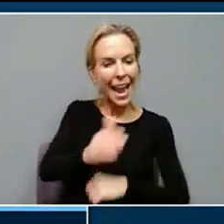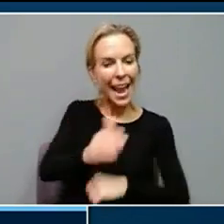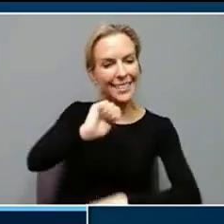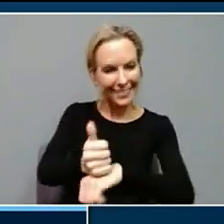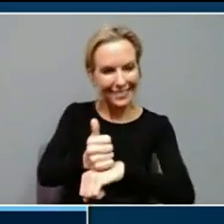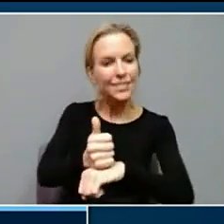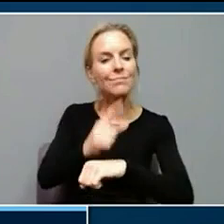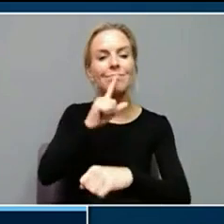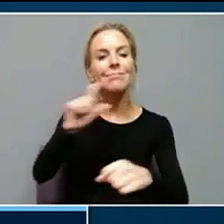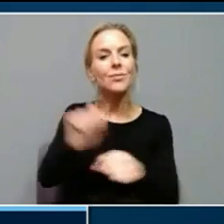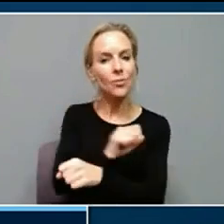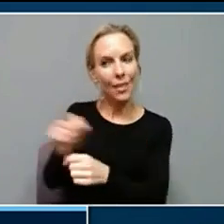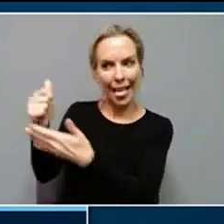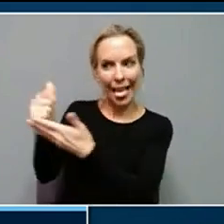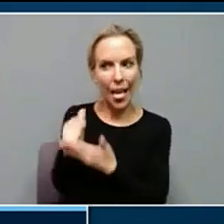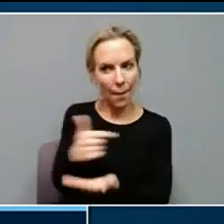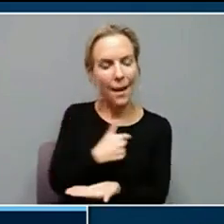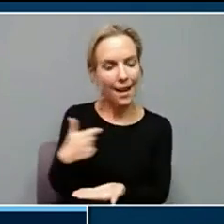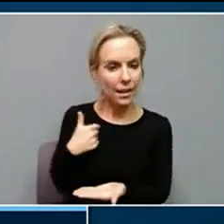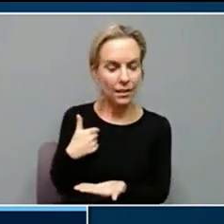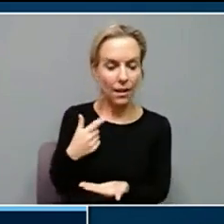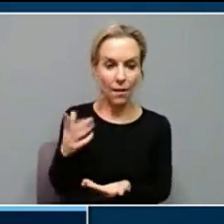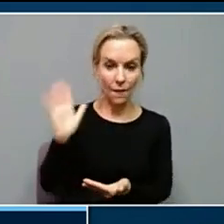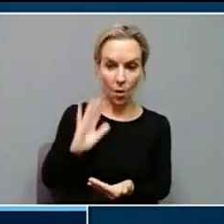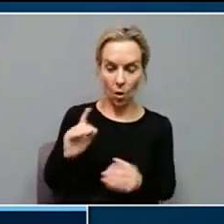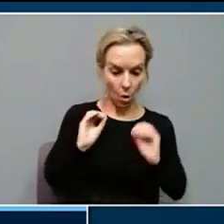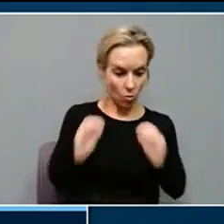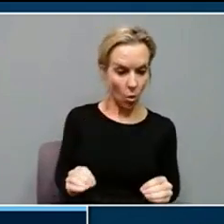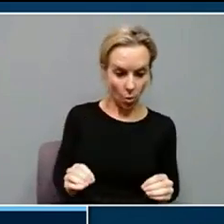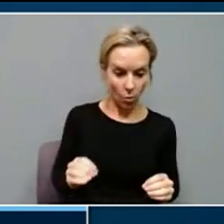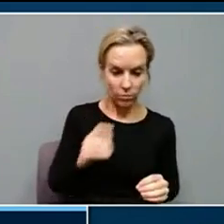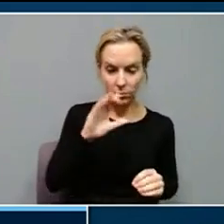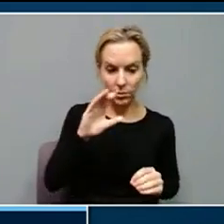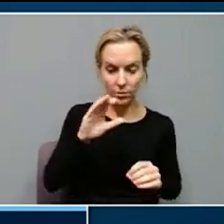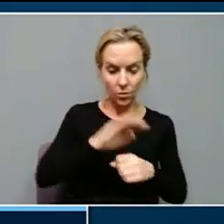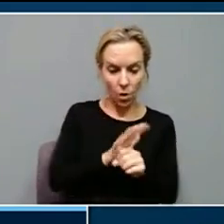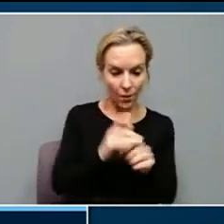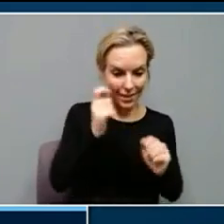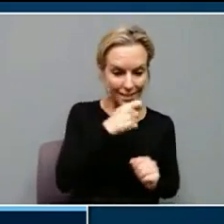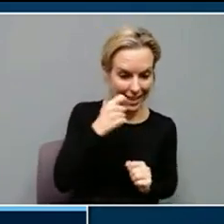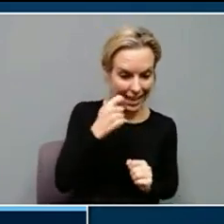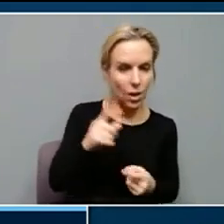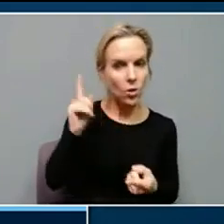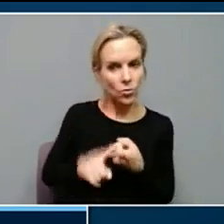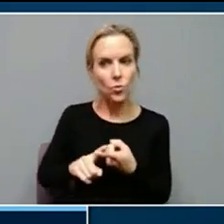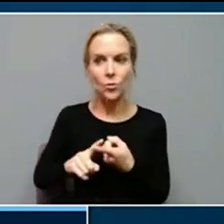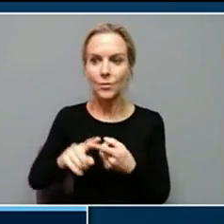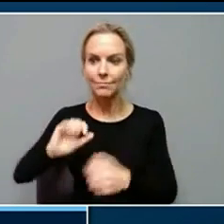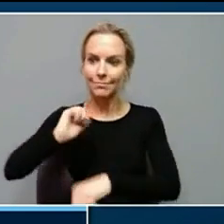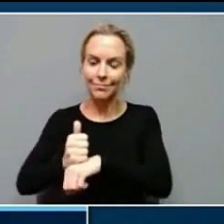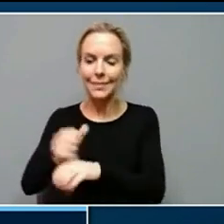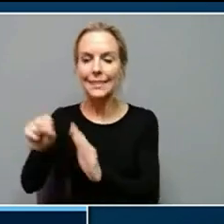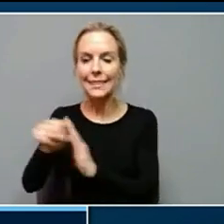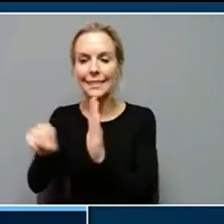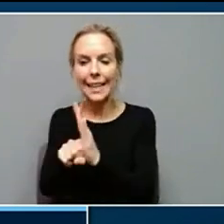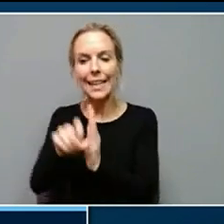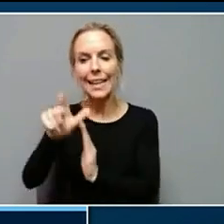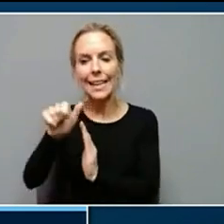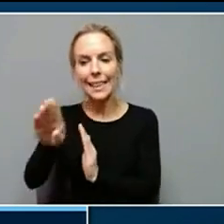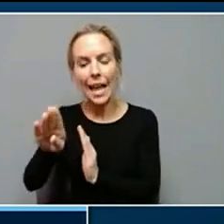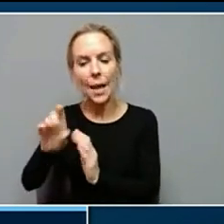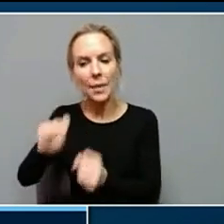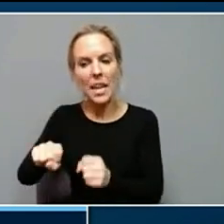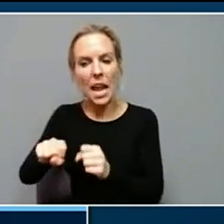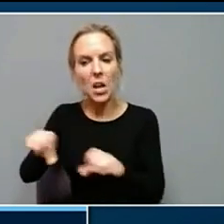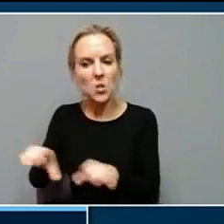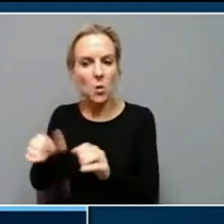truly help us. We went from not having a test to having a state lab that could run a few to scaling up with this company. This is